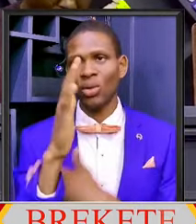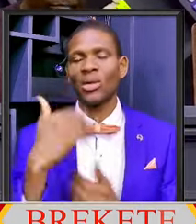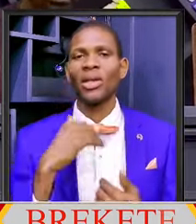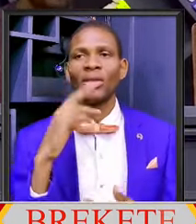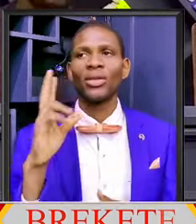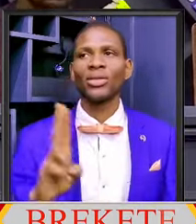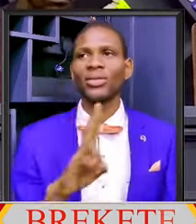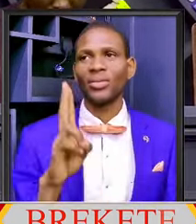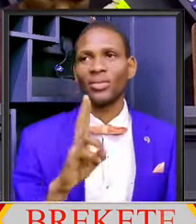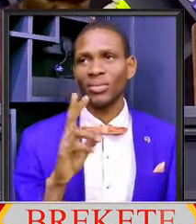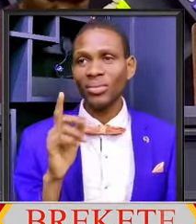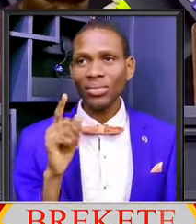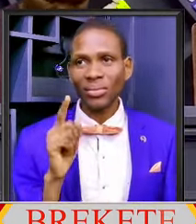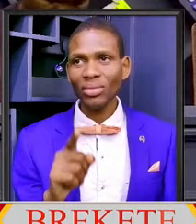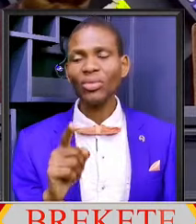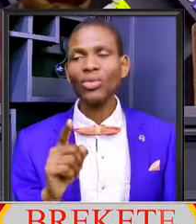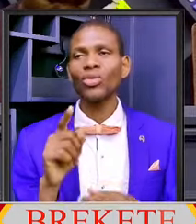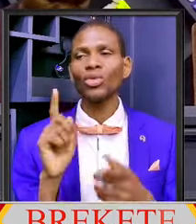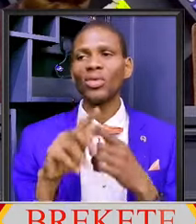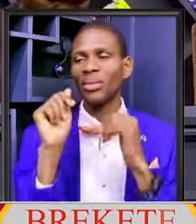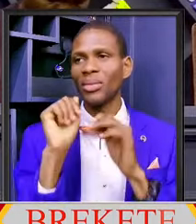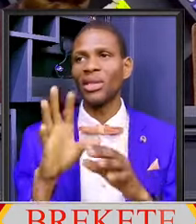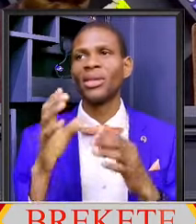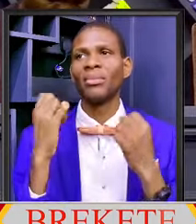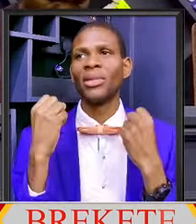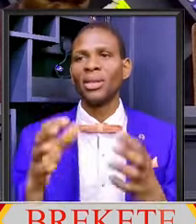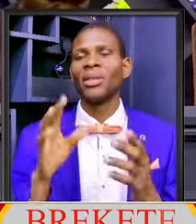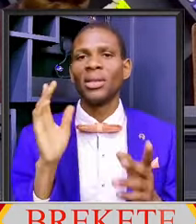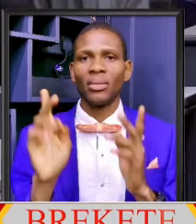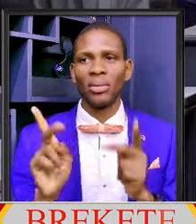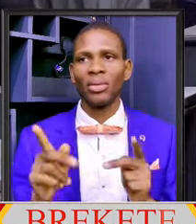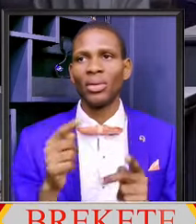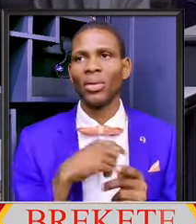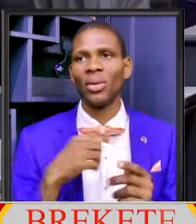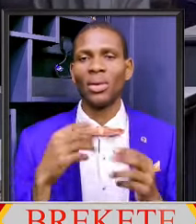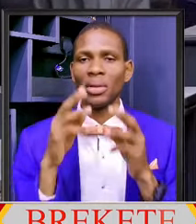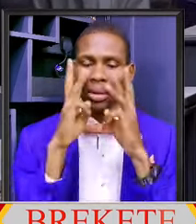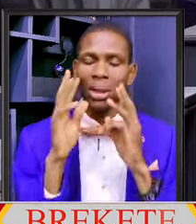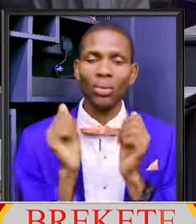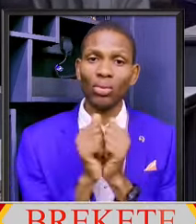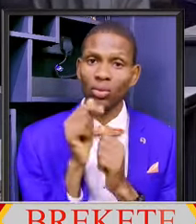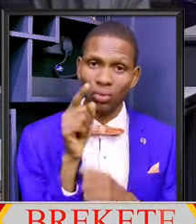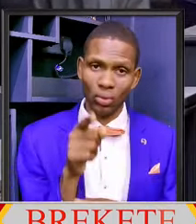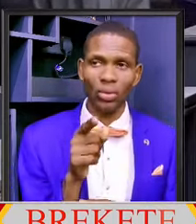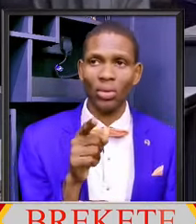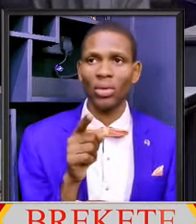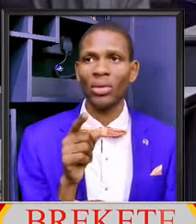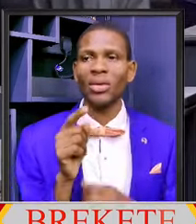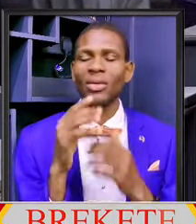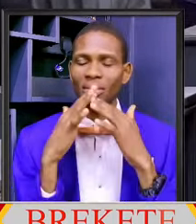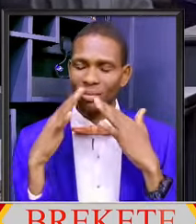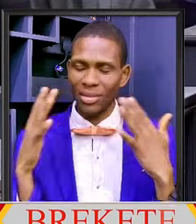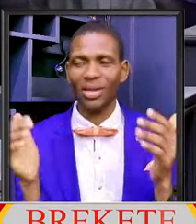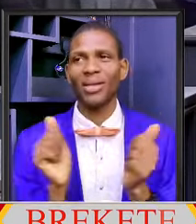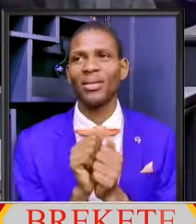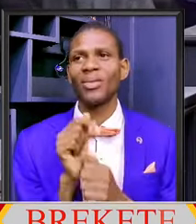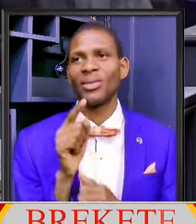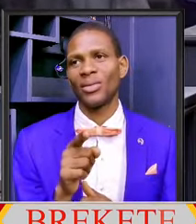used you to bless so many people. We cry with you, we smile with